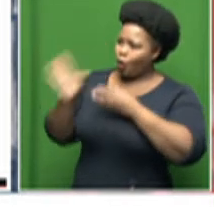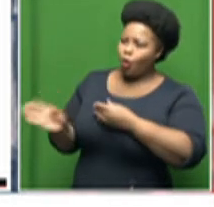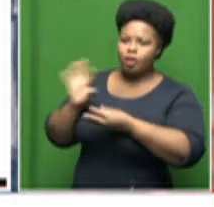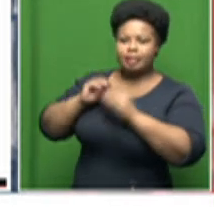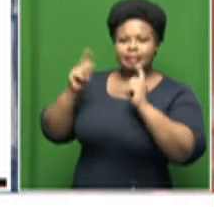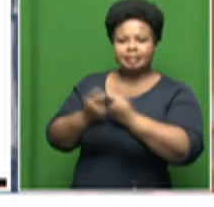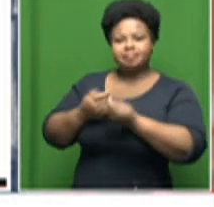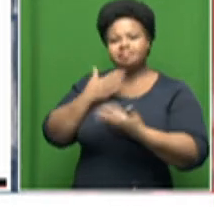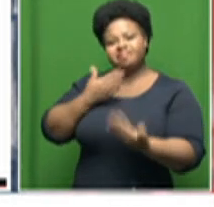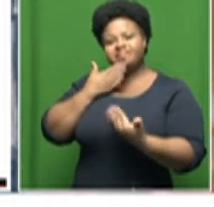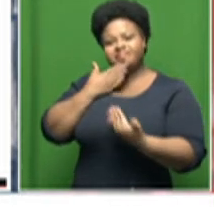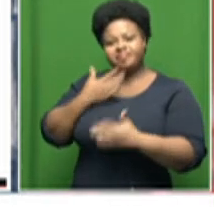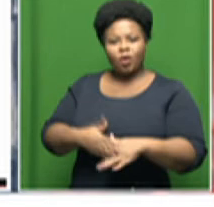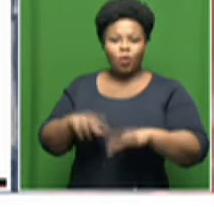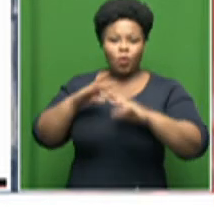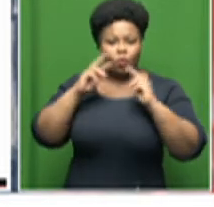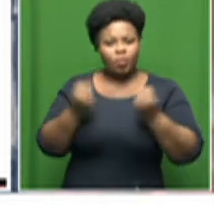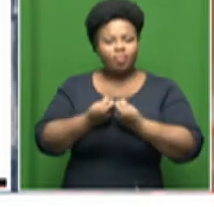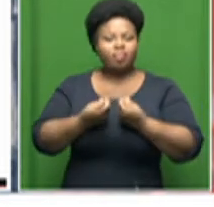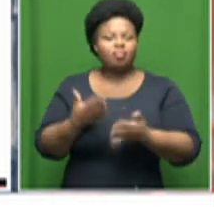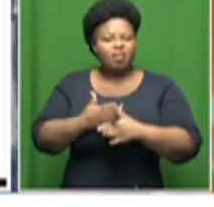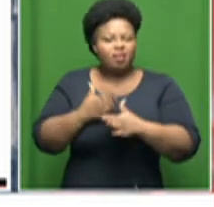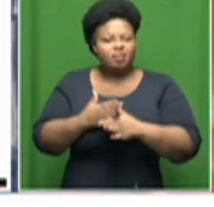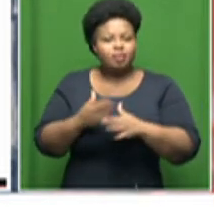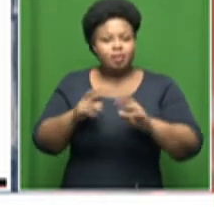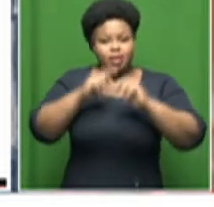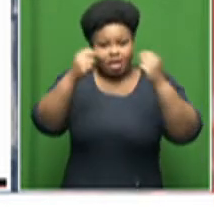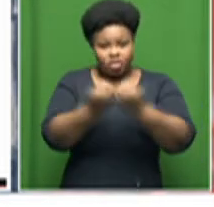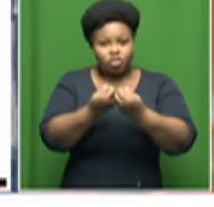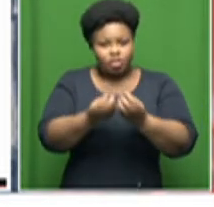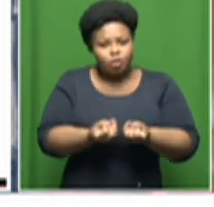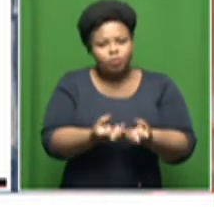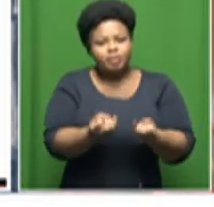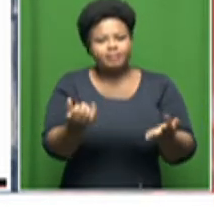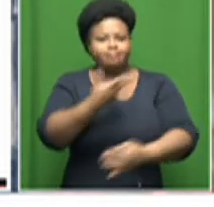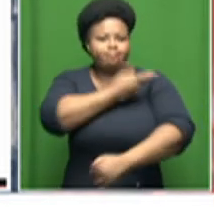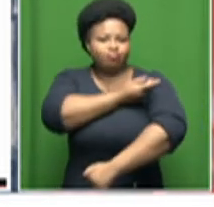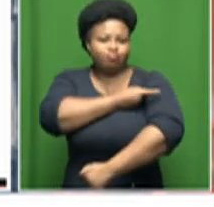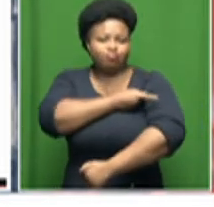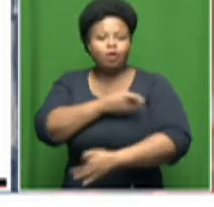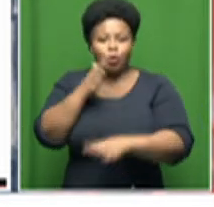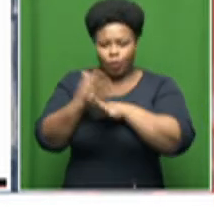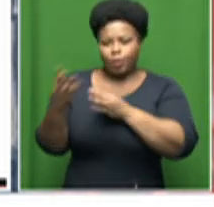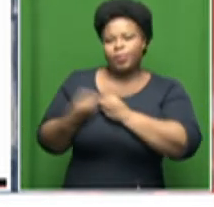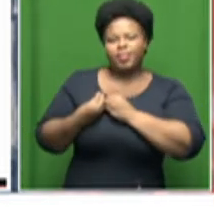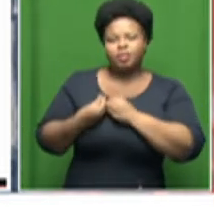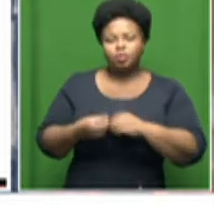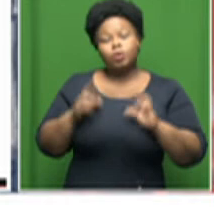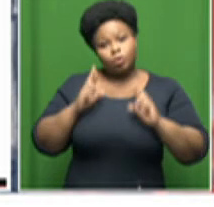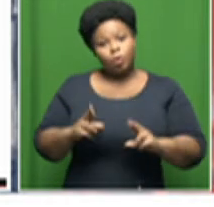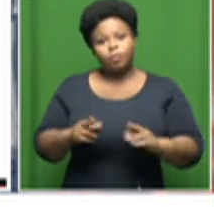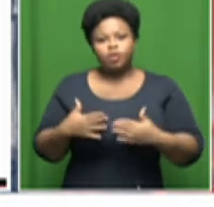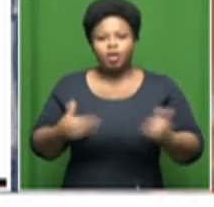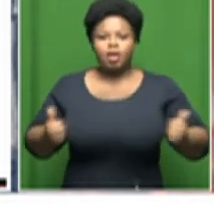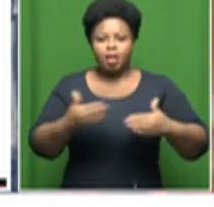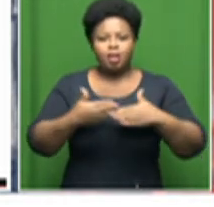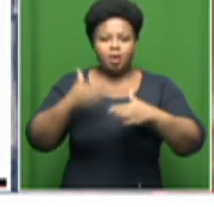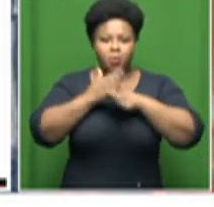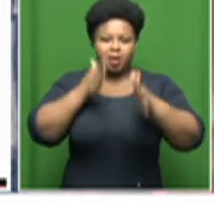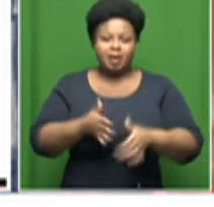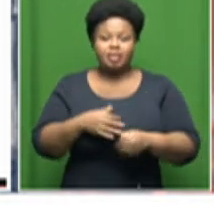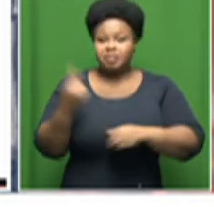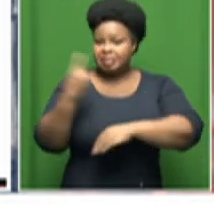will be working with the National Rollout Team to make sure that we are able to roll this out to healthcare workers